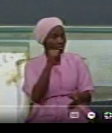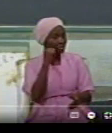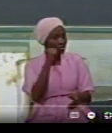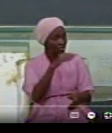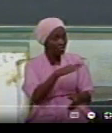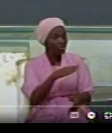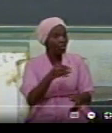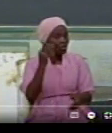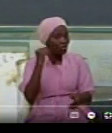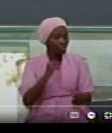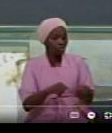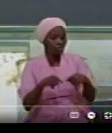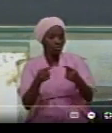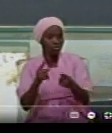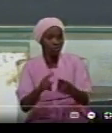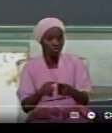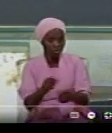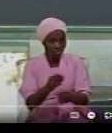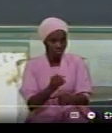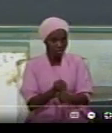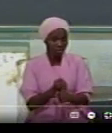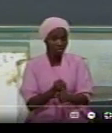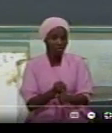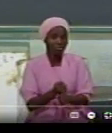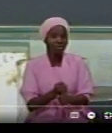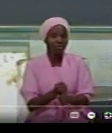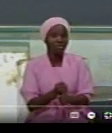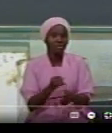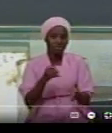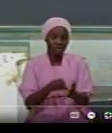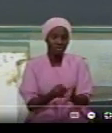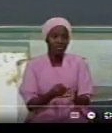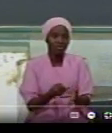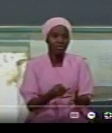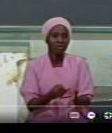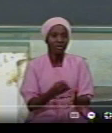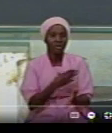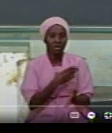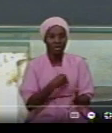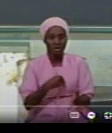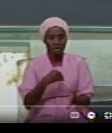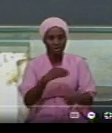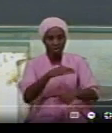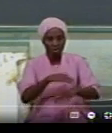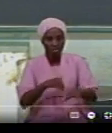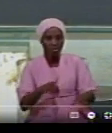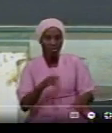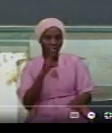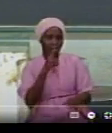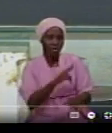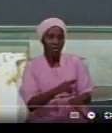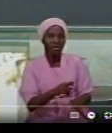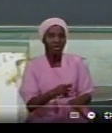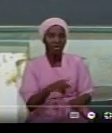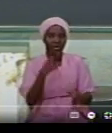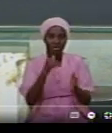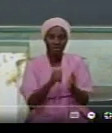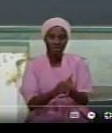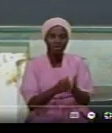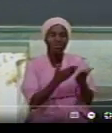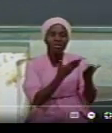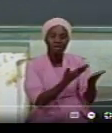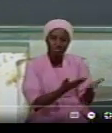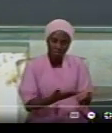he called to her and said, bring me, I pray thee, a morsel